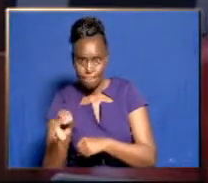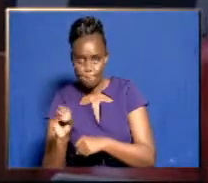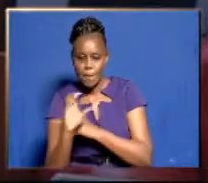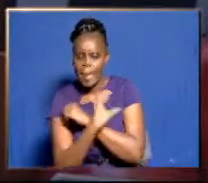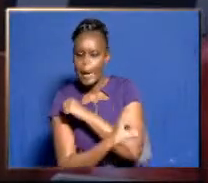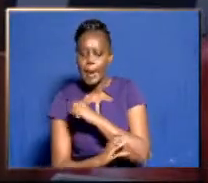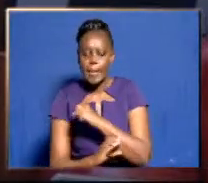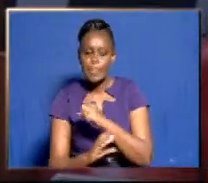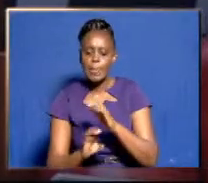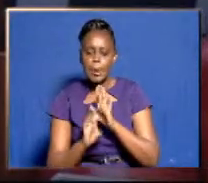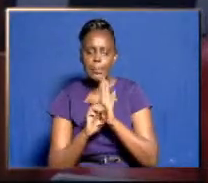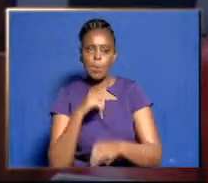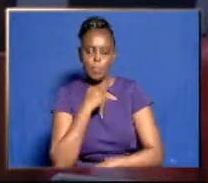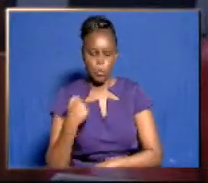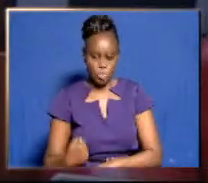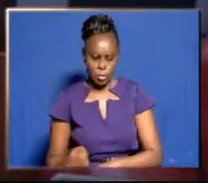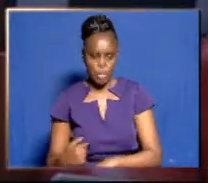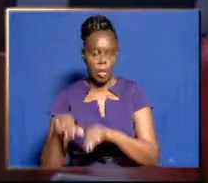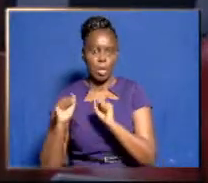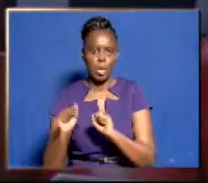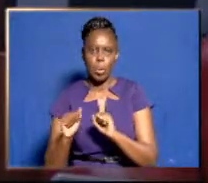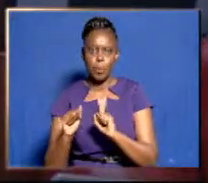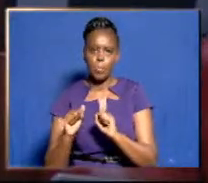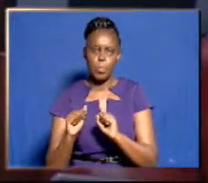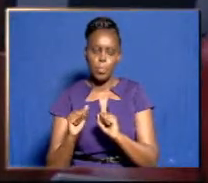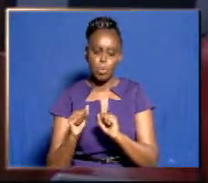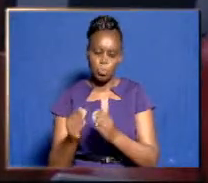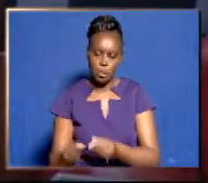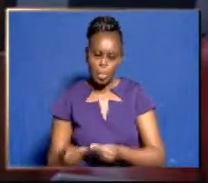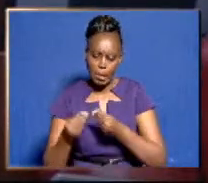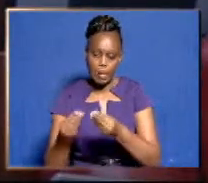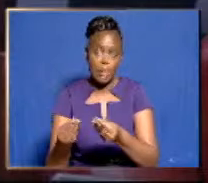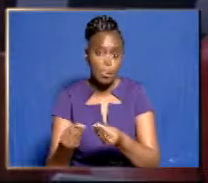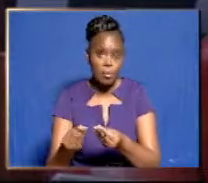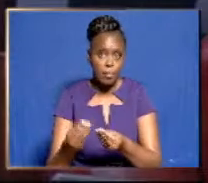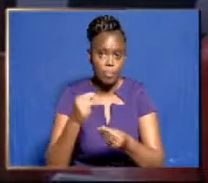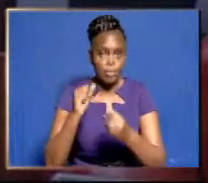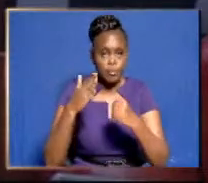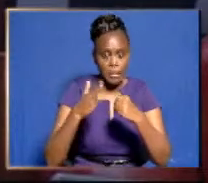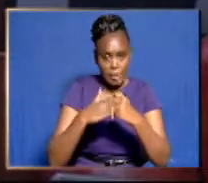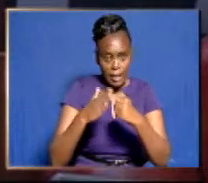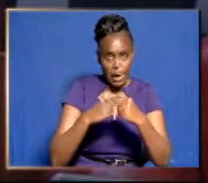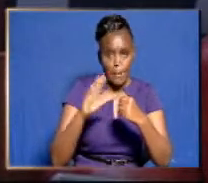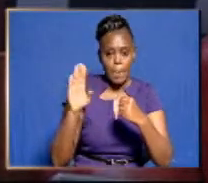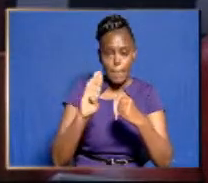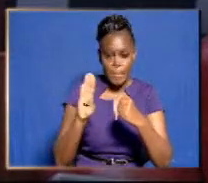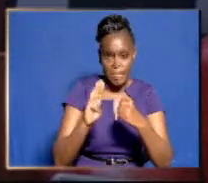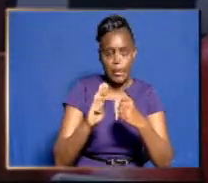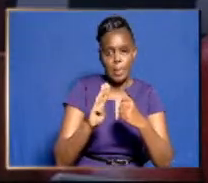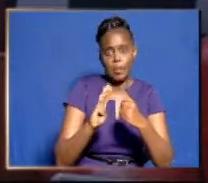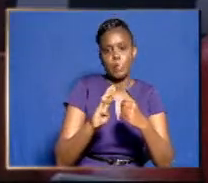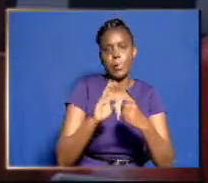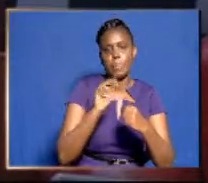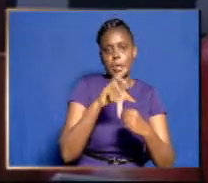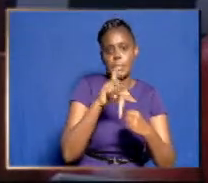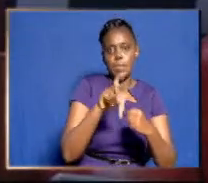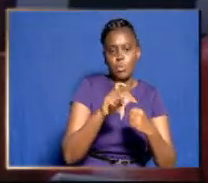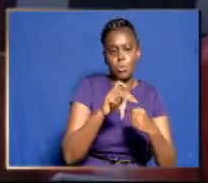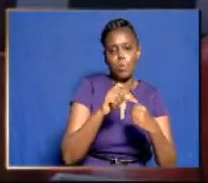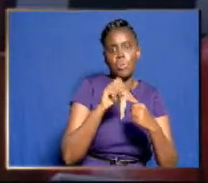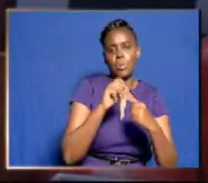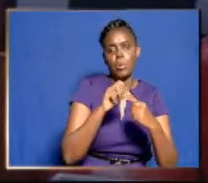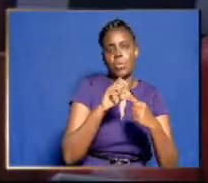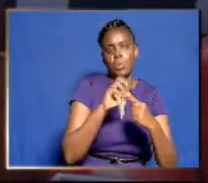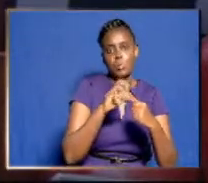countries like China were able to have remittances of 59 billion, Mexico 42 billion, Philippines 32